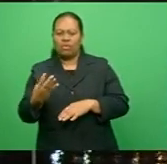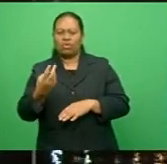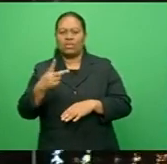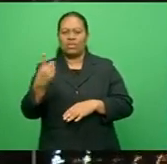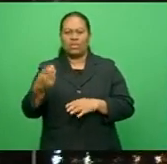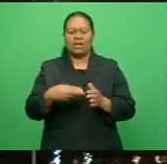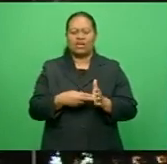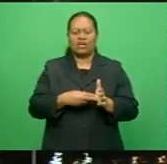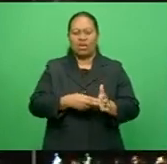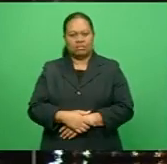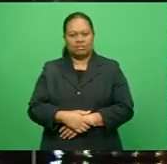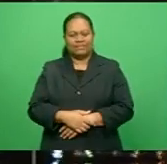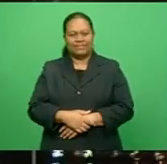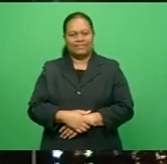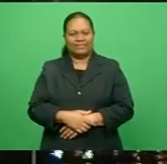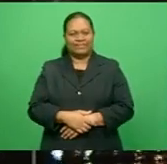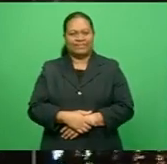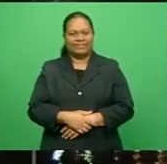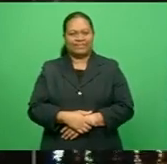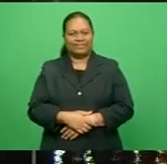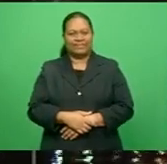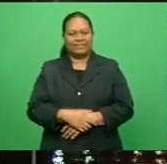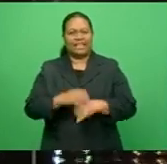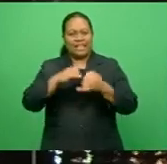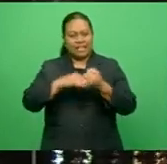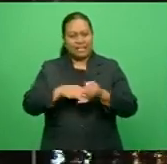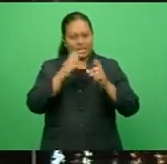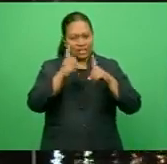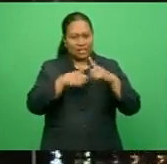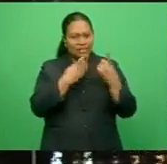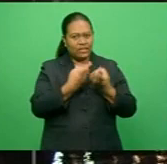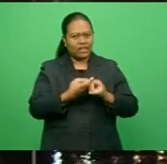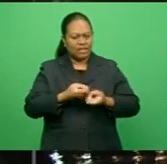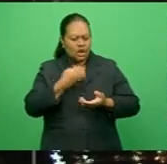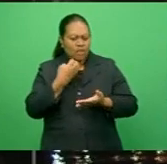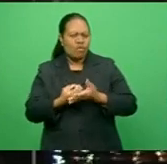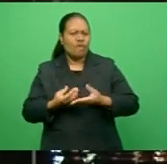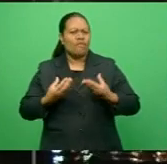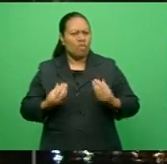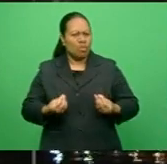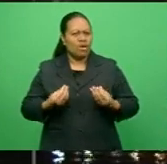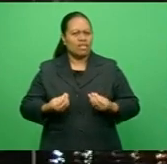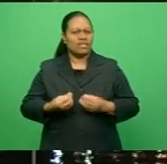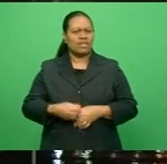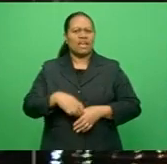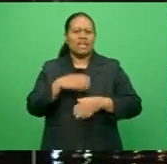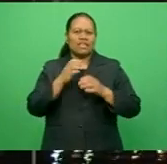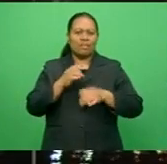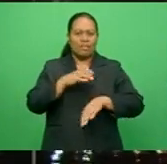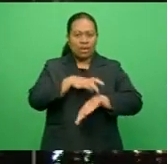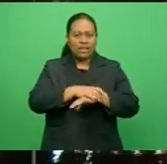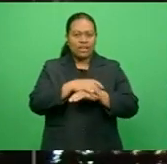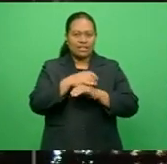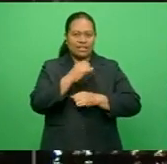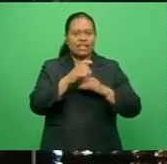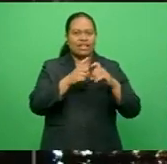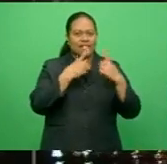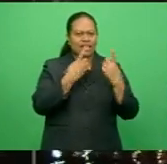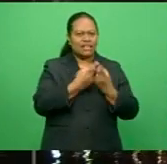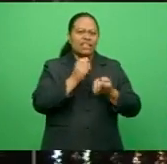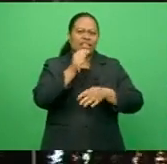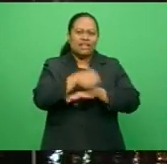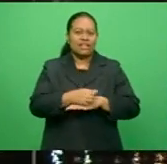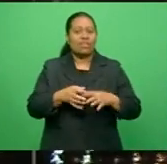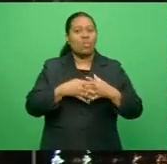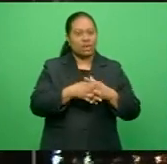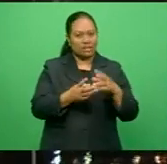Cup clash last night. The Southern Division proved their worth in the Police Inter-District Championship, defeating Western